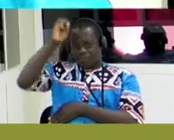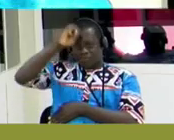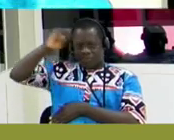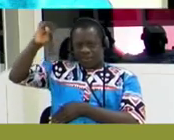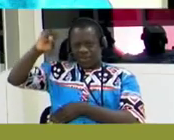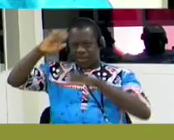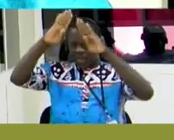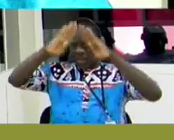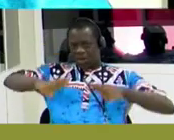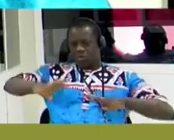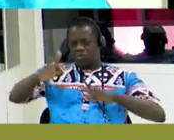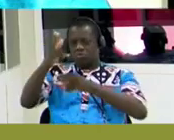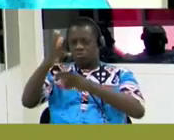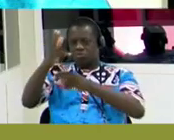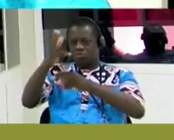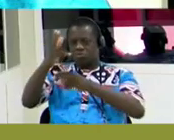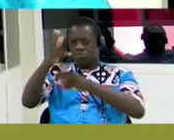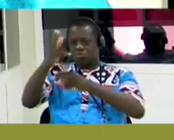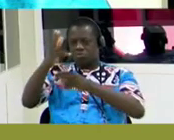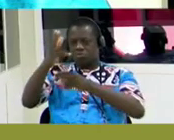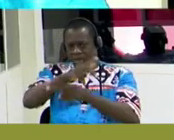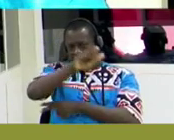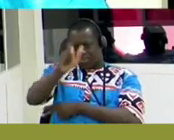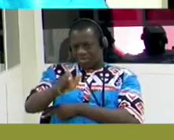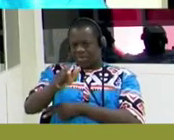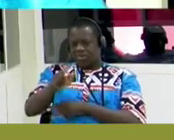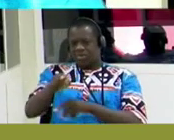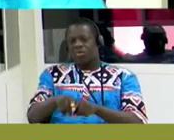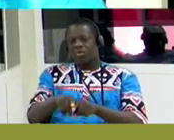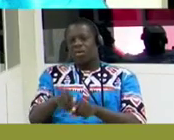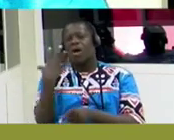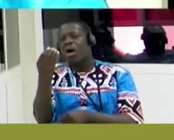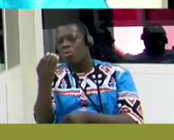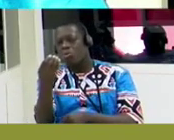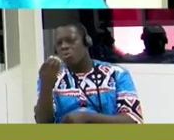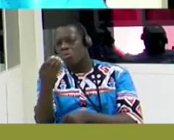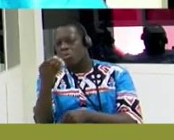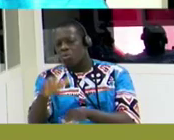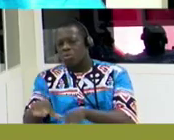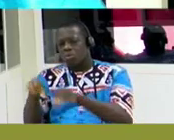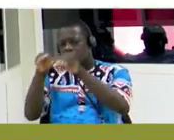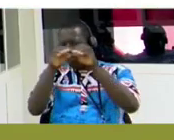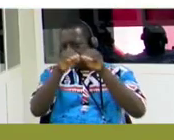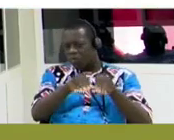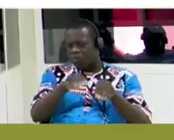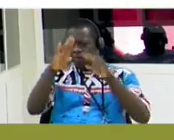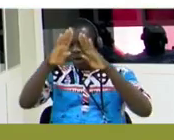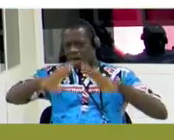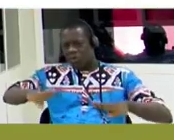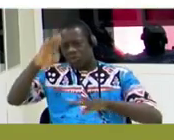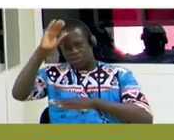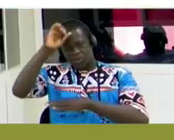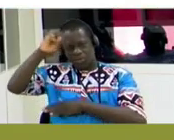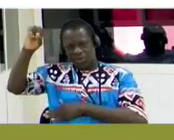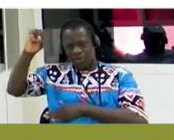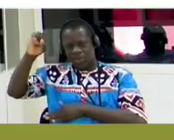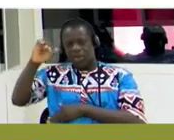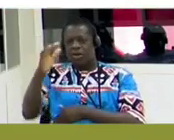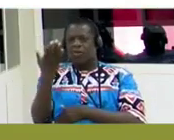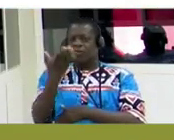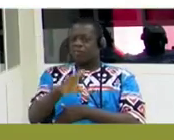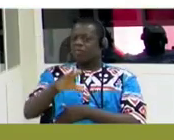Can you tell us how you came to be moved to the State Guards? From Mandinaba, we were moved to Fajara